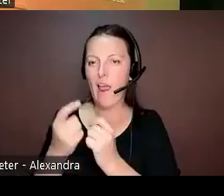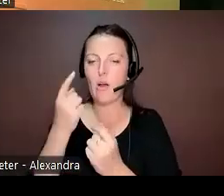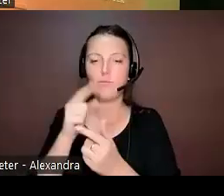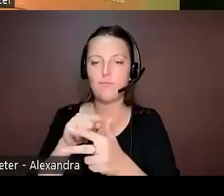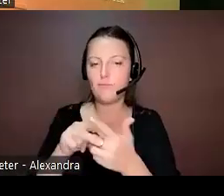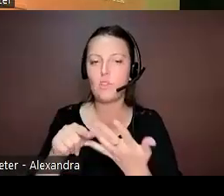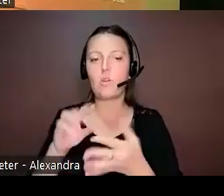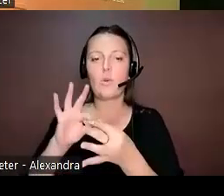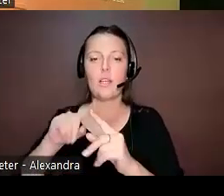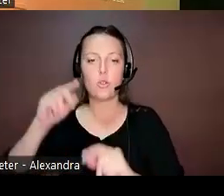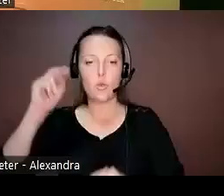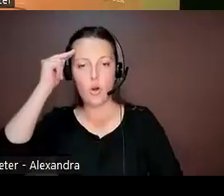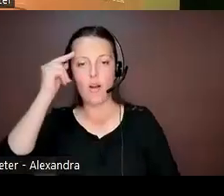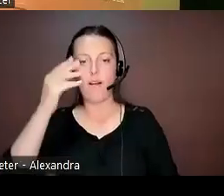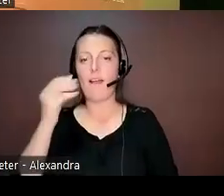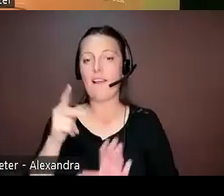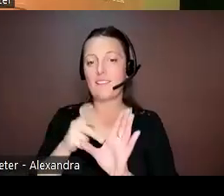symptoms. And